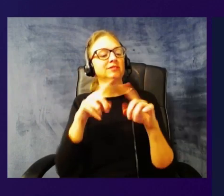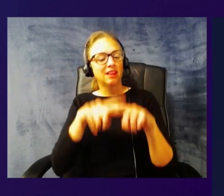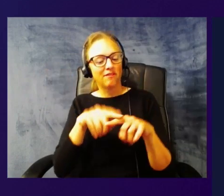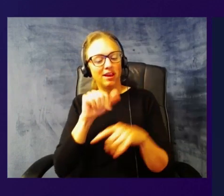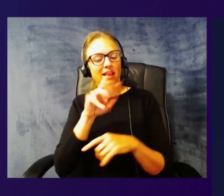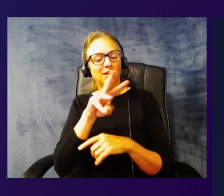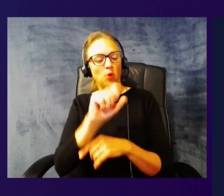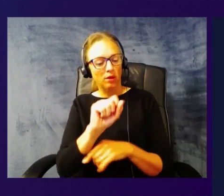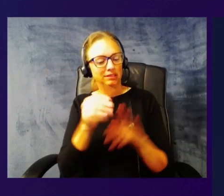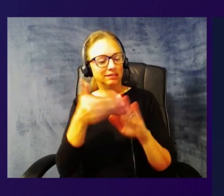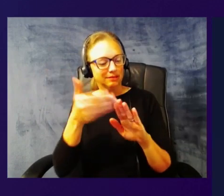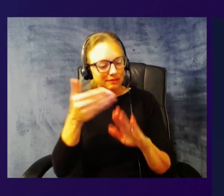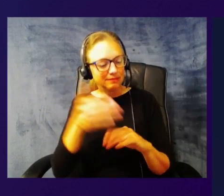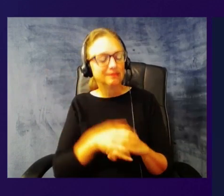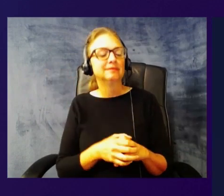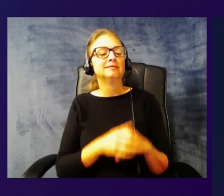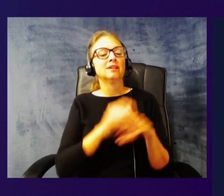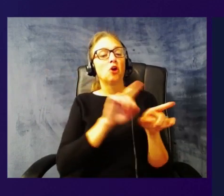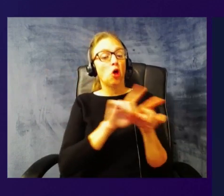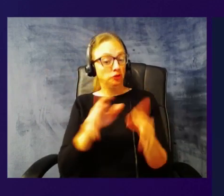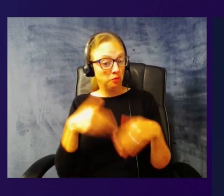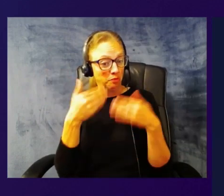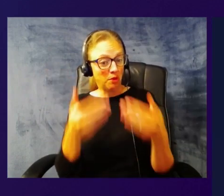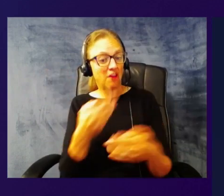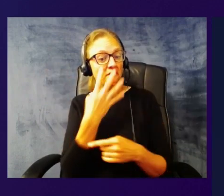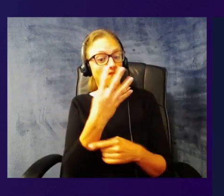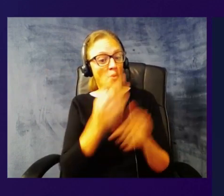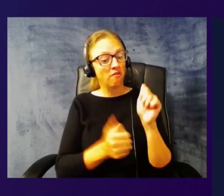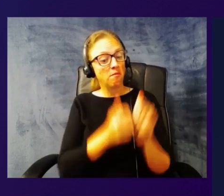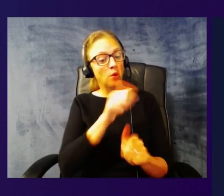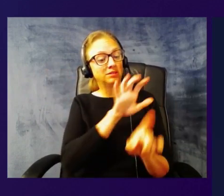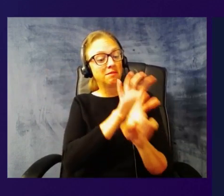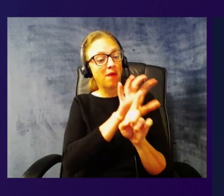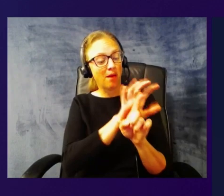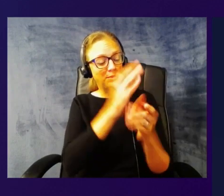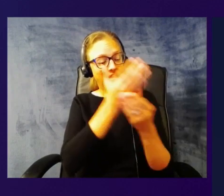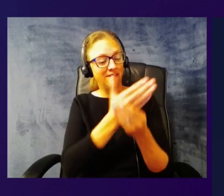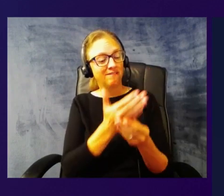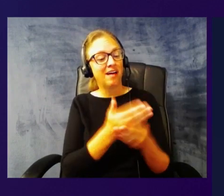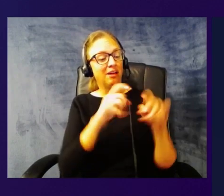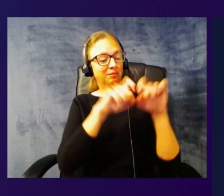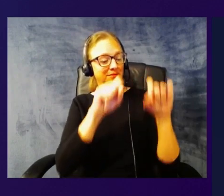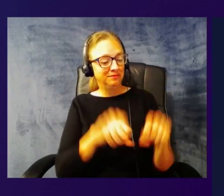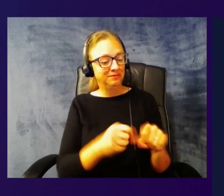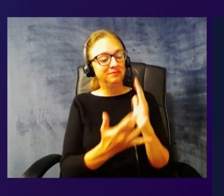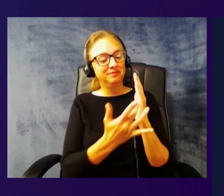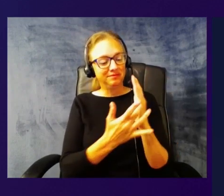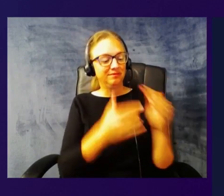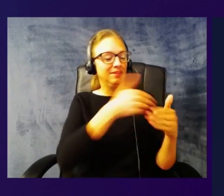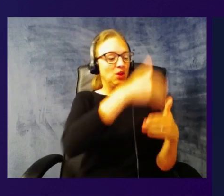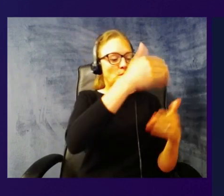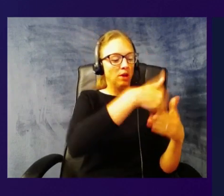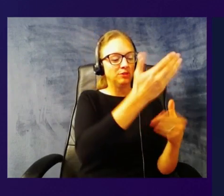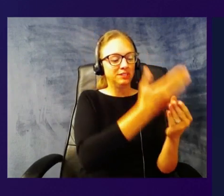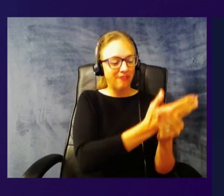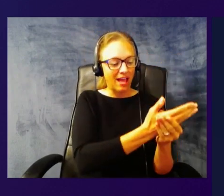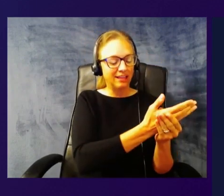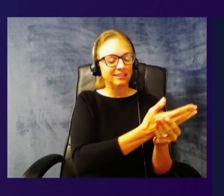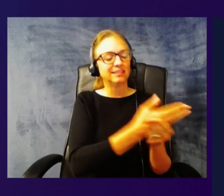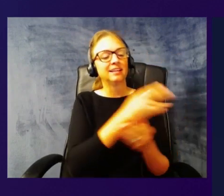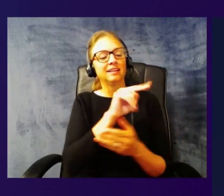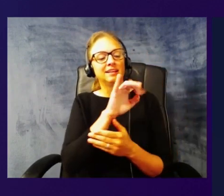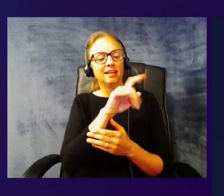compute. We also provide 4 of the most popular file system technologies: Windows File Server, NetApp